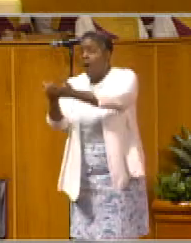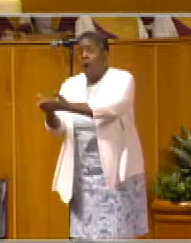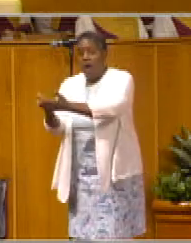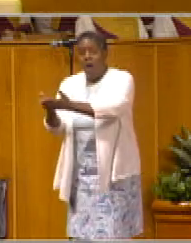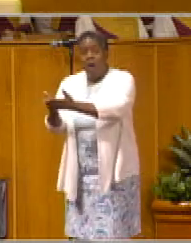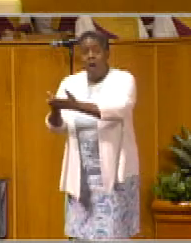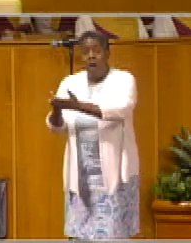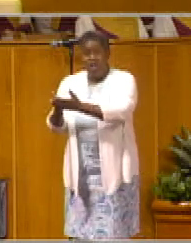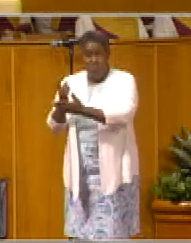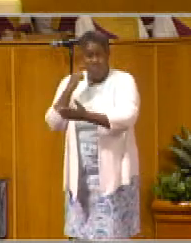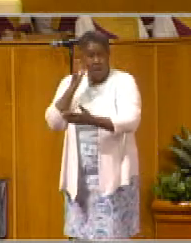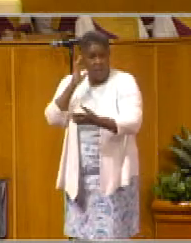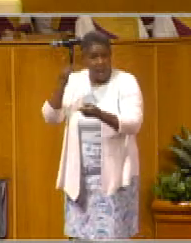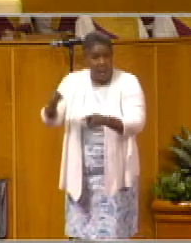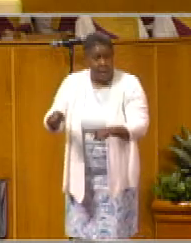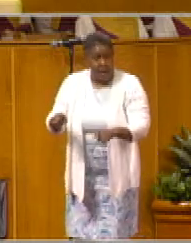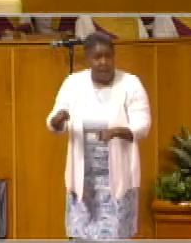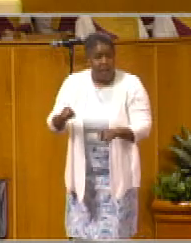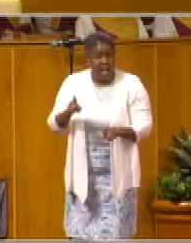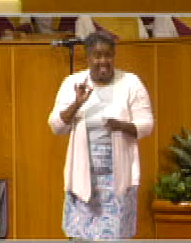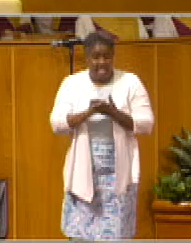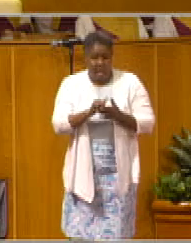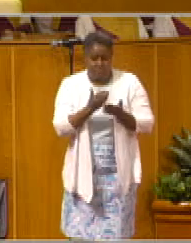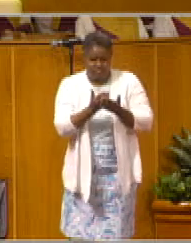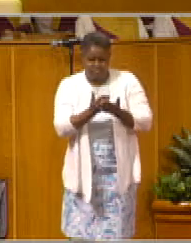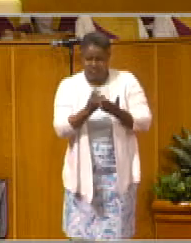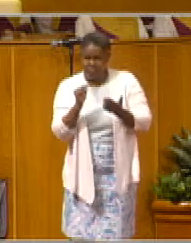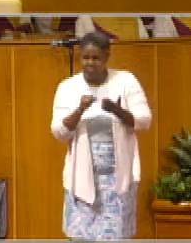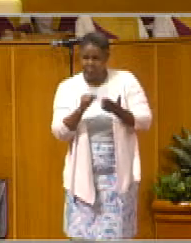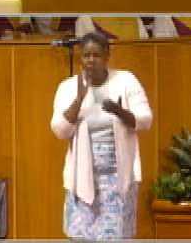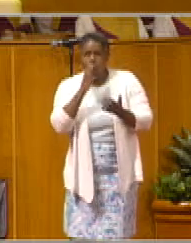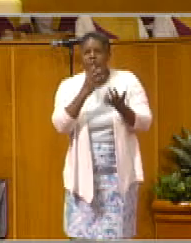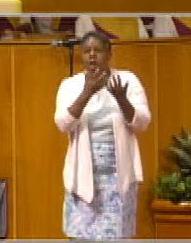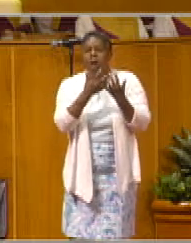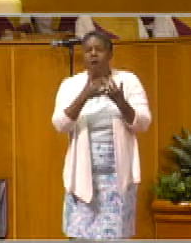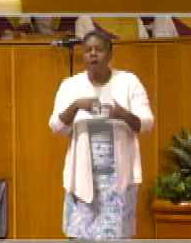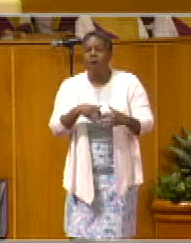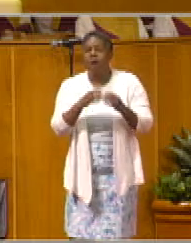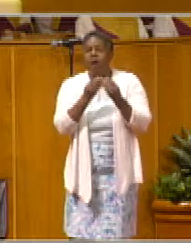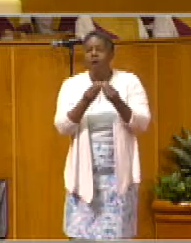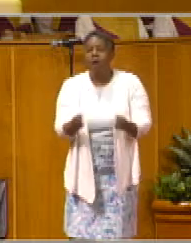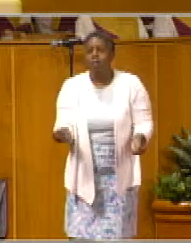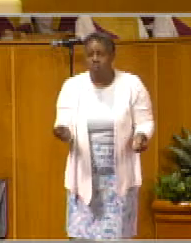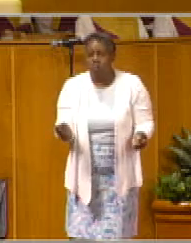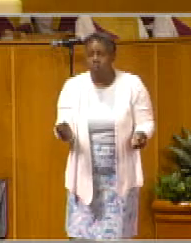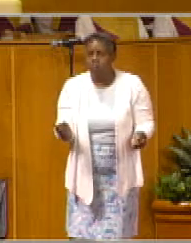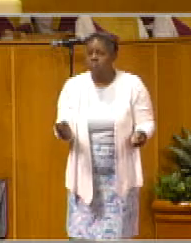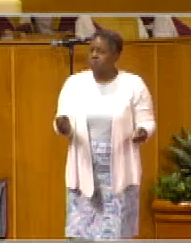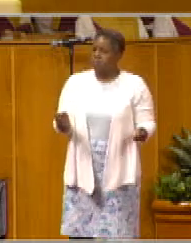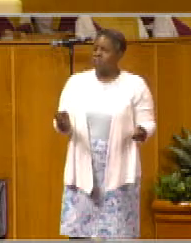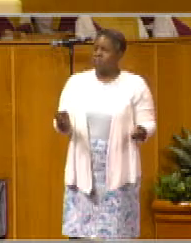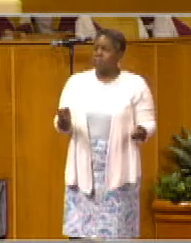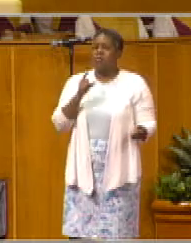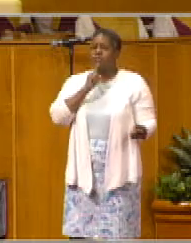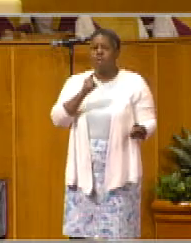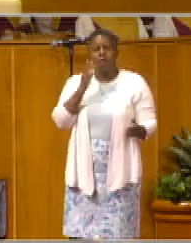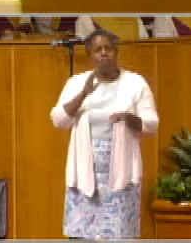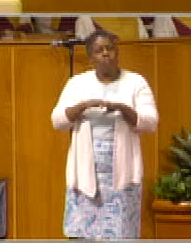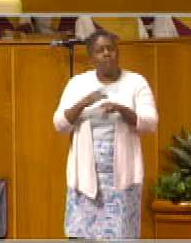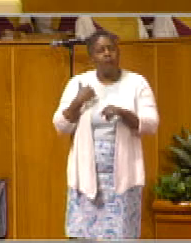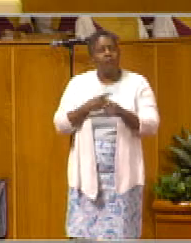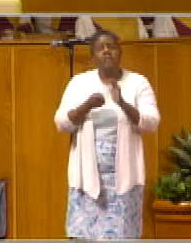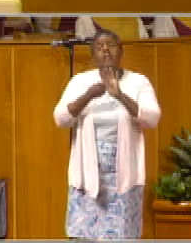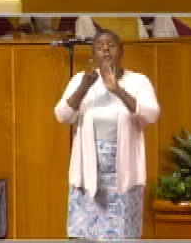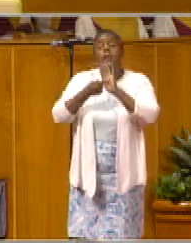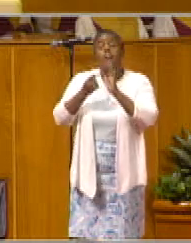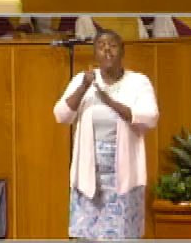go, God says that thing is falling apart." And beloved, it's a reminder to us that sometimes